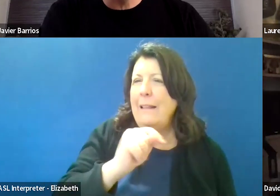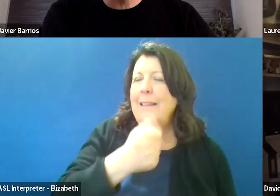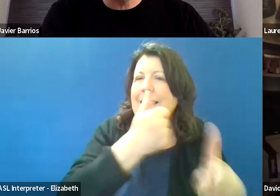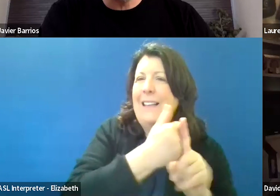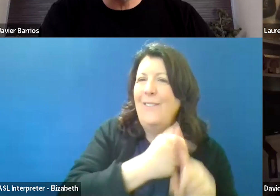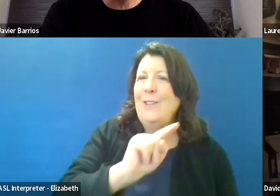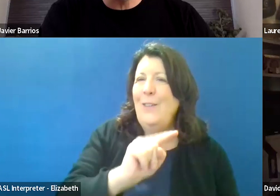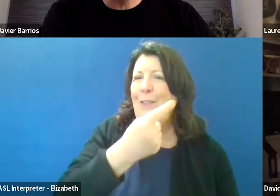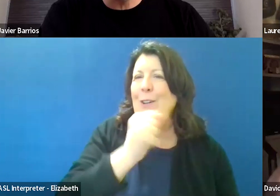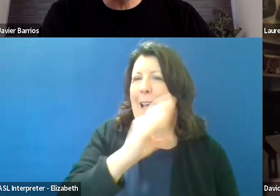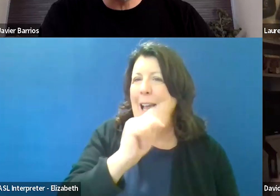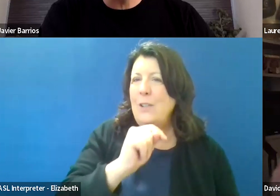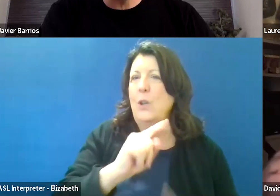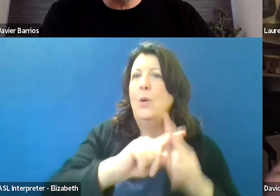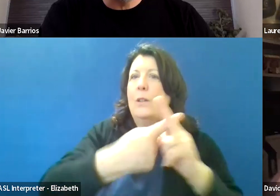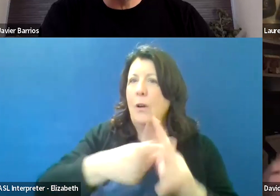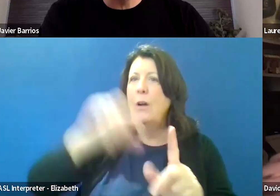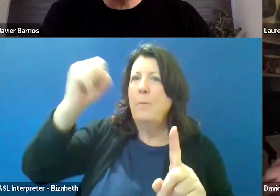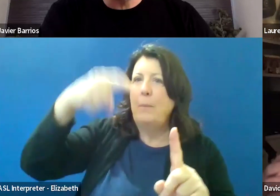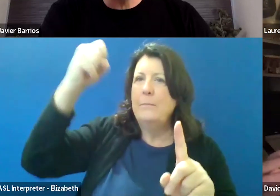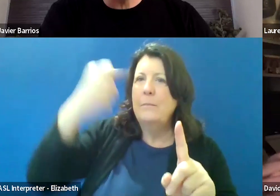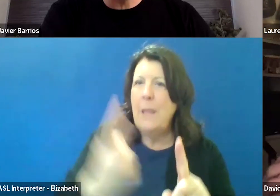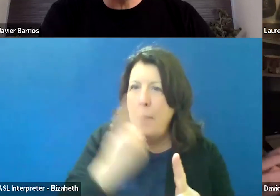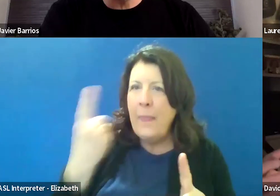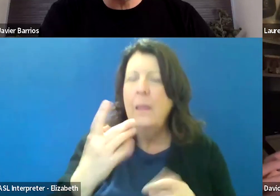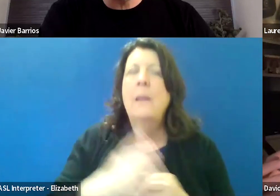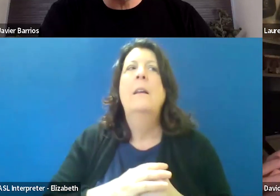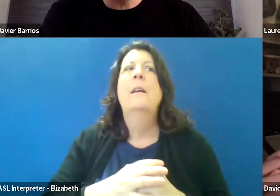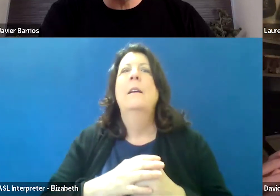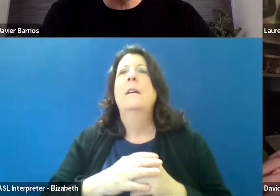something, you're kind of like ensuring that